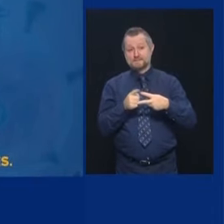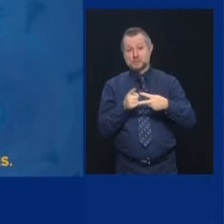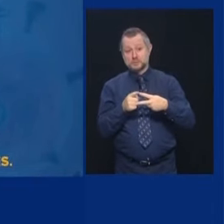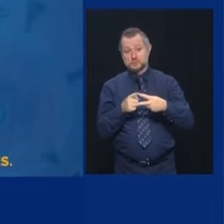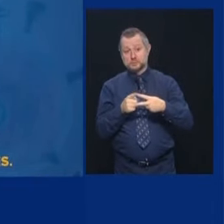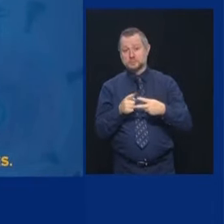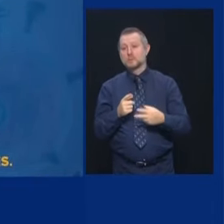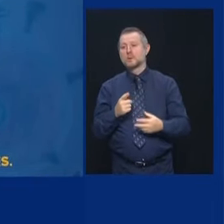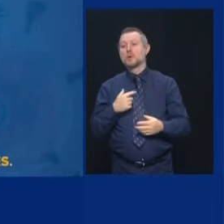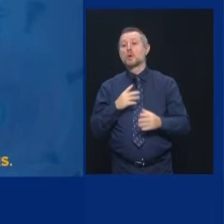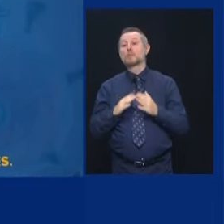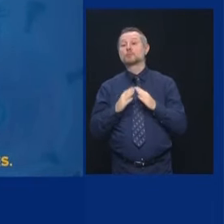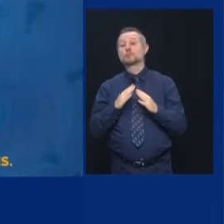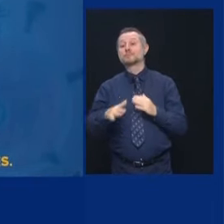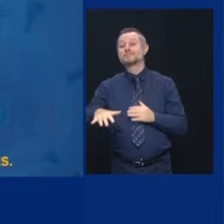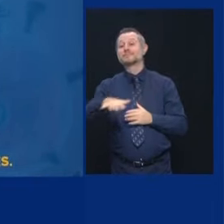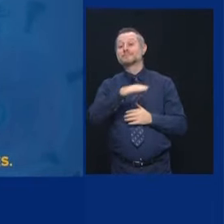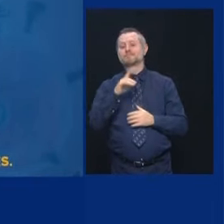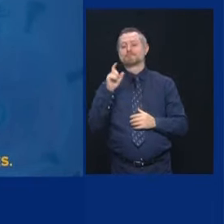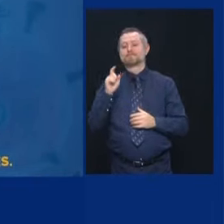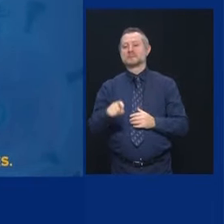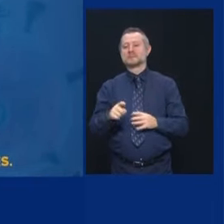community must agree,